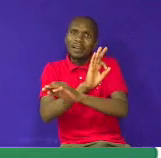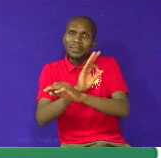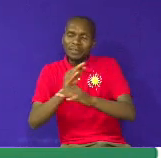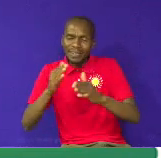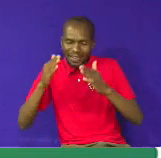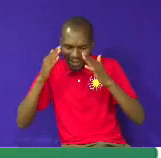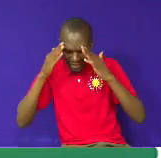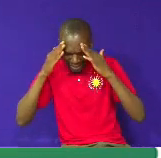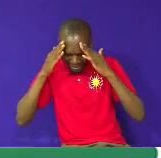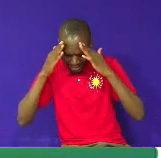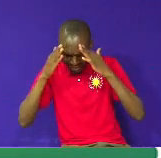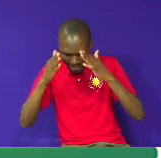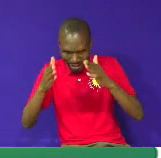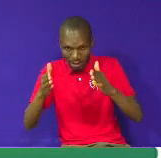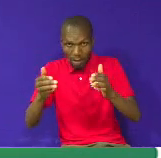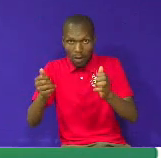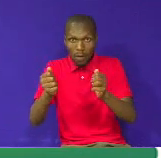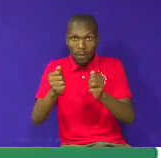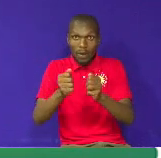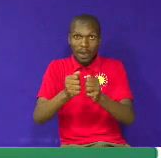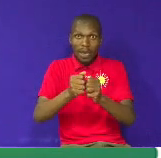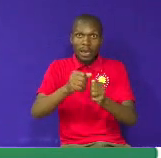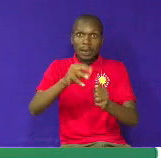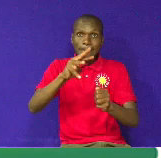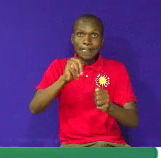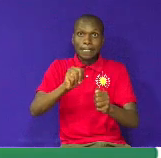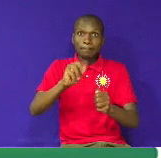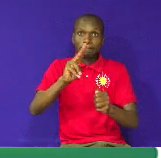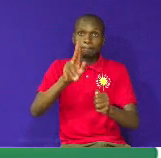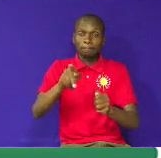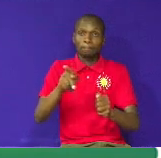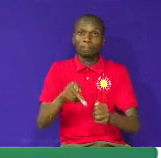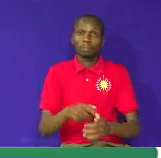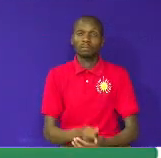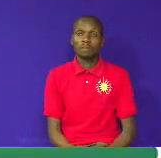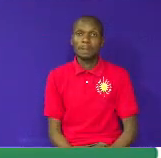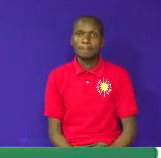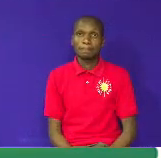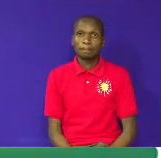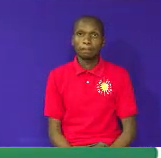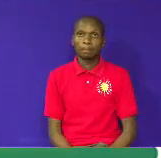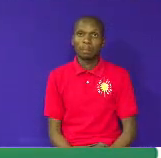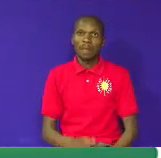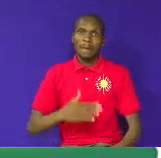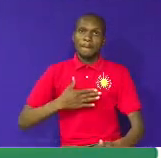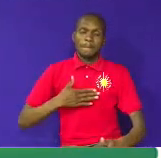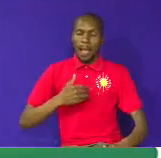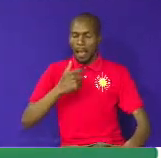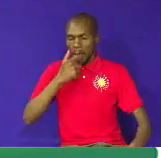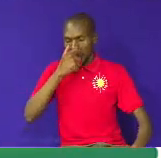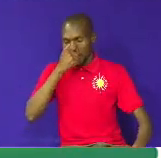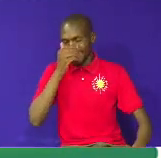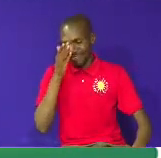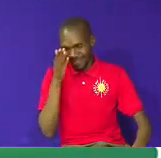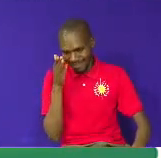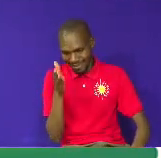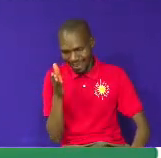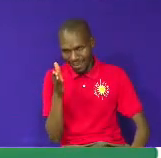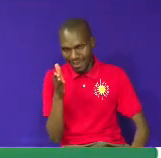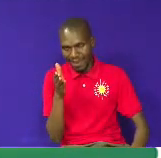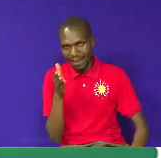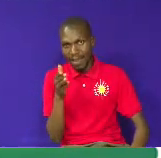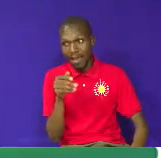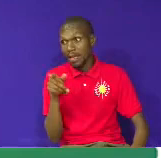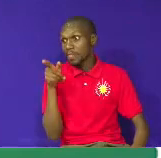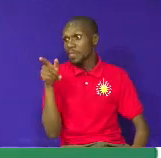amo no umo bunge usati Mugrango Srivanas Osoro uza wakua nasa wala yao